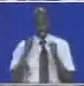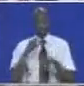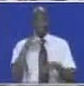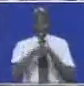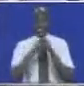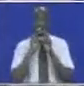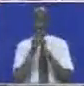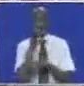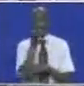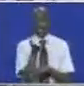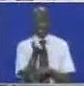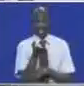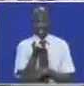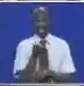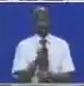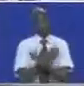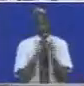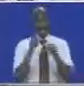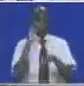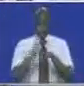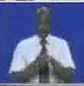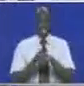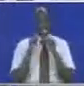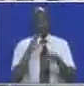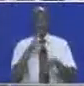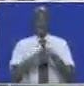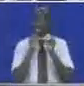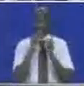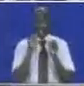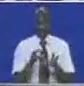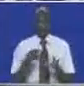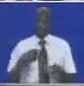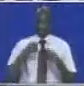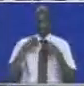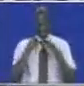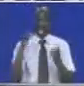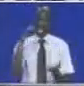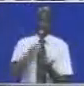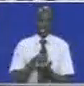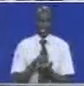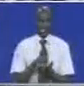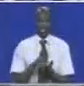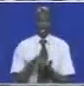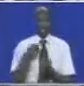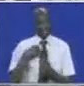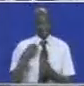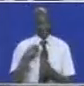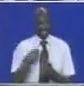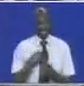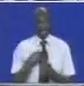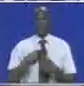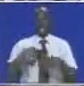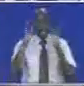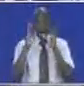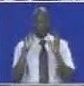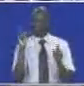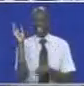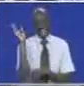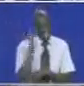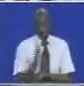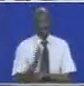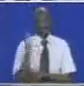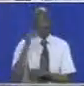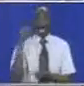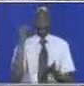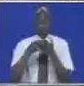results, very well and good. If I didn't get the results, I would try again. But I would not give up. Even today, I